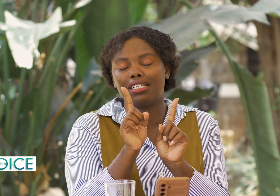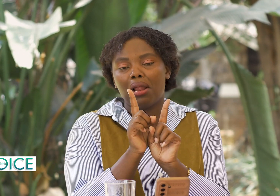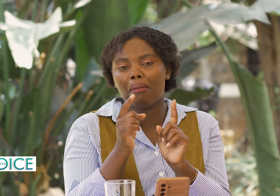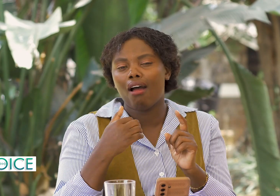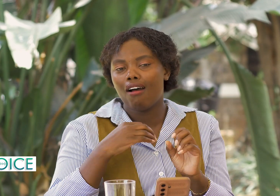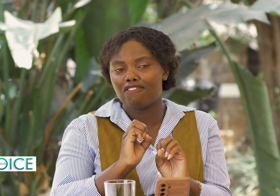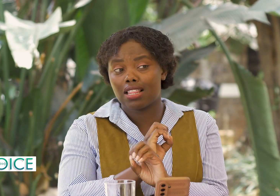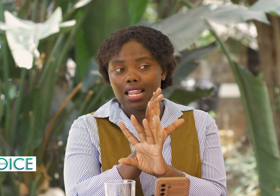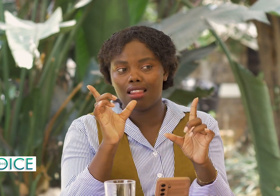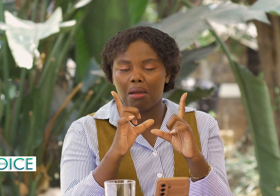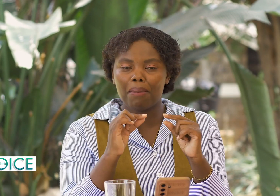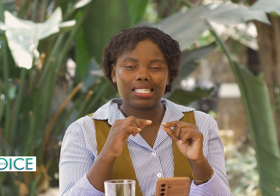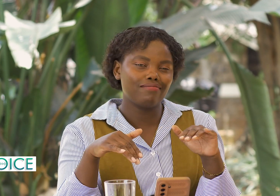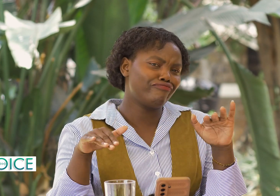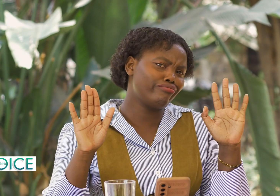gotten